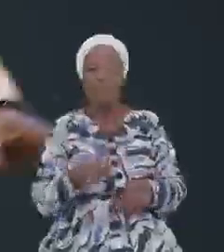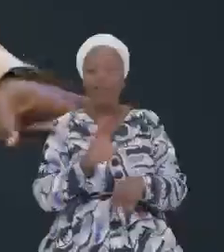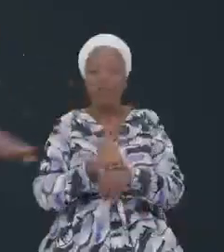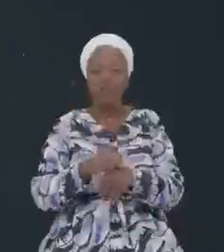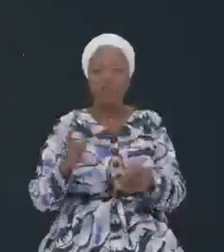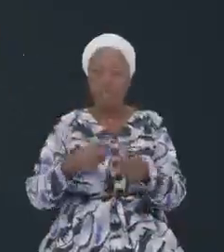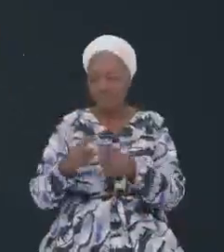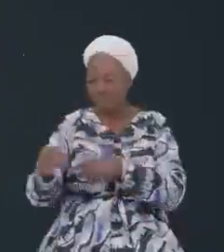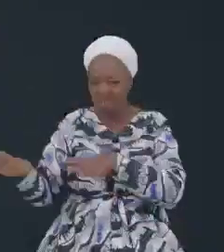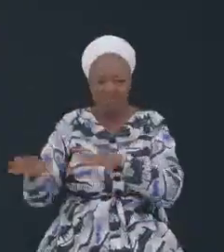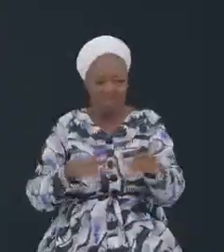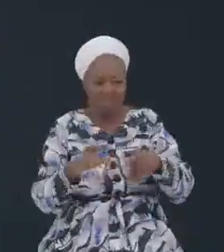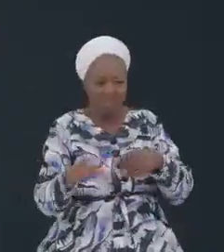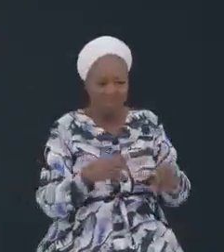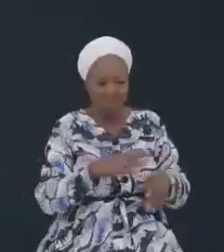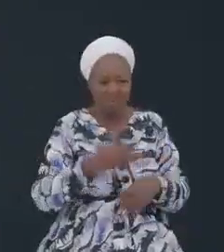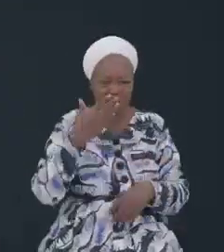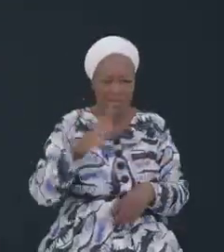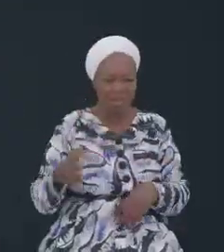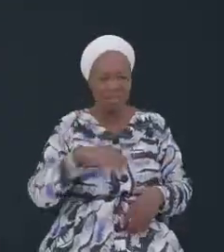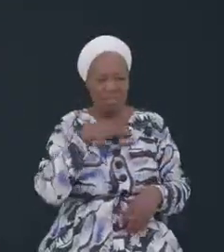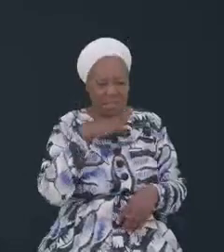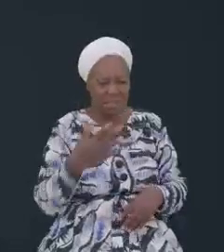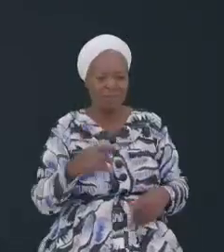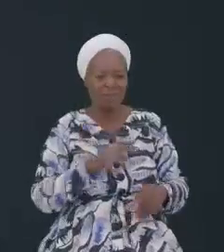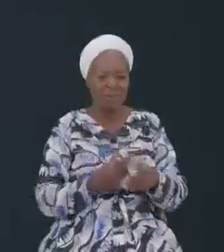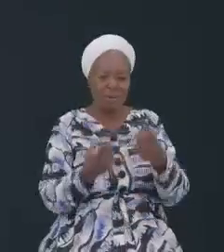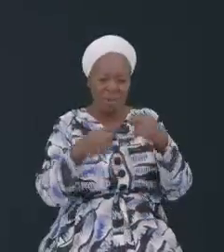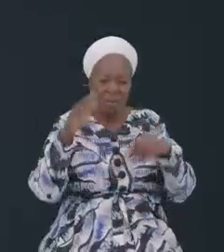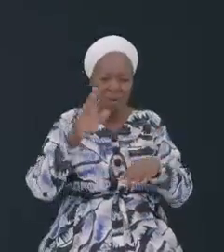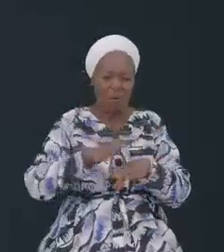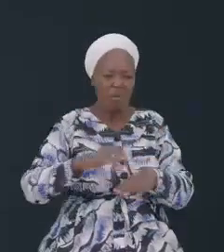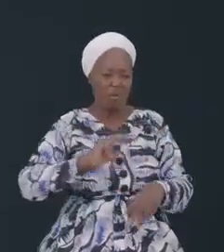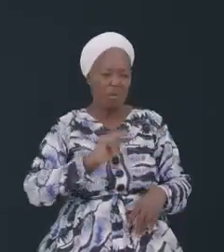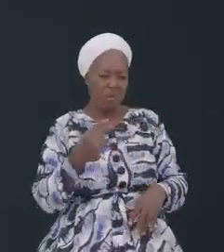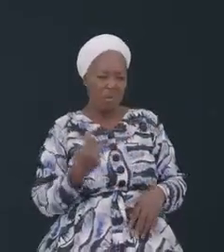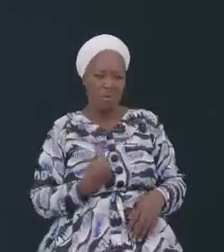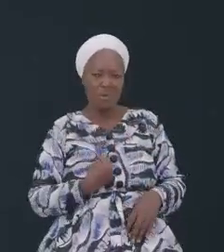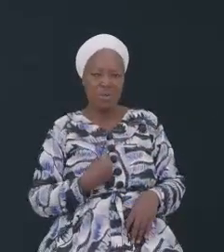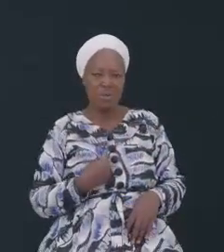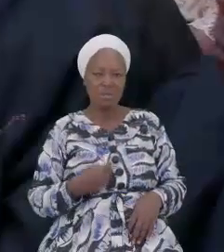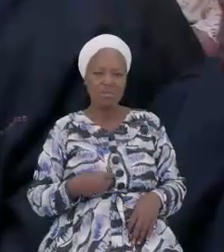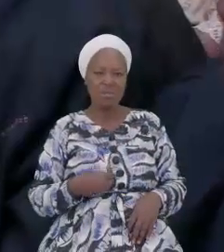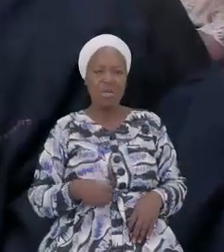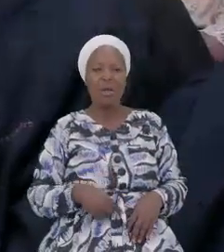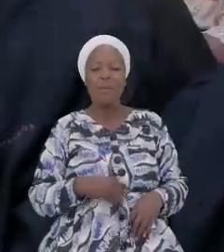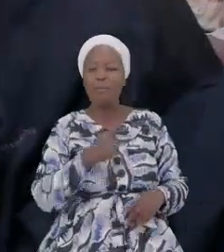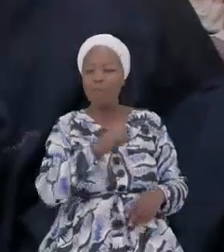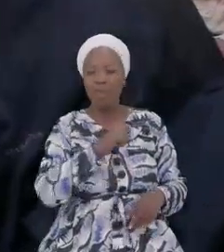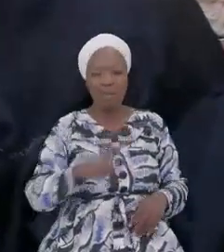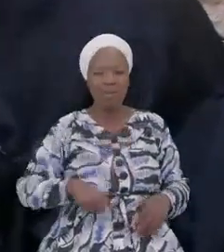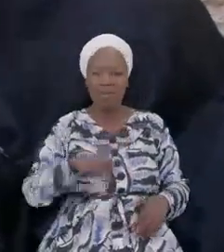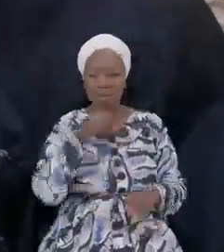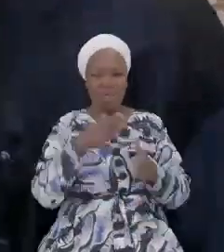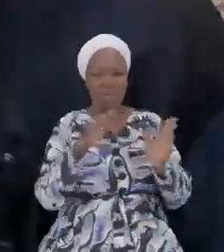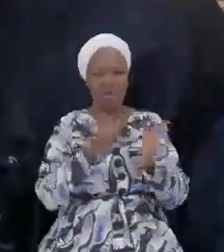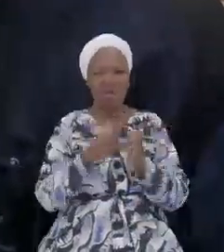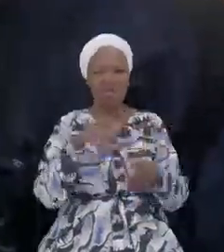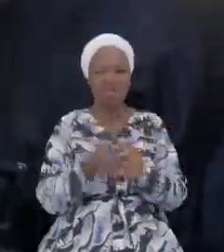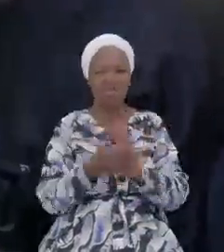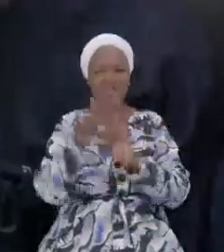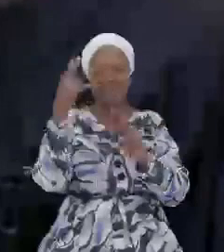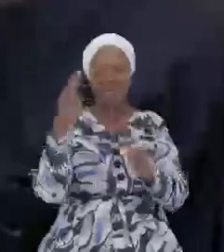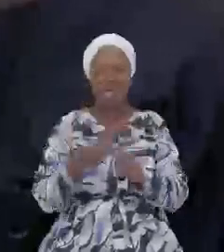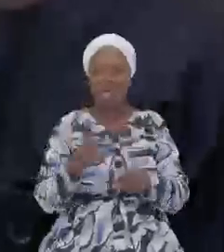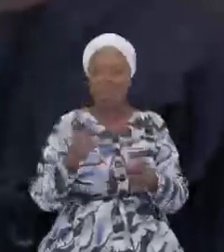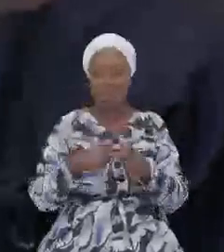the serpents and the, you know, reptiles will be crawling over us. God forbid, in Jesus' name. And it says,